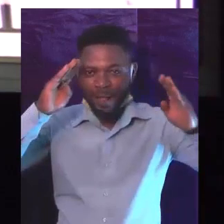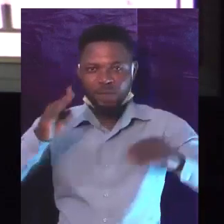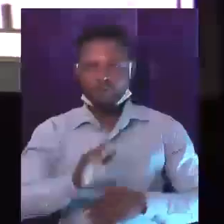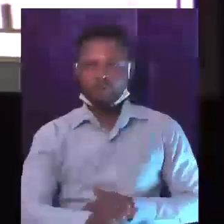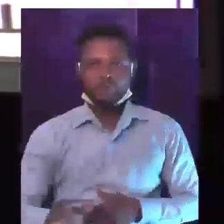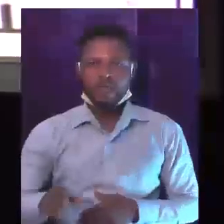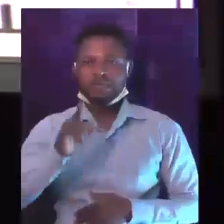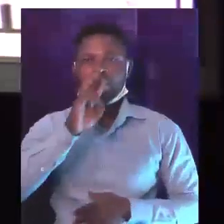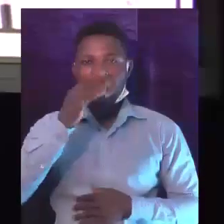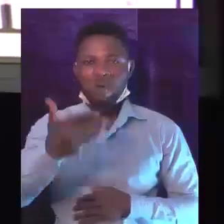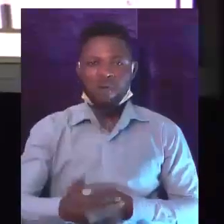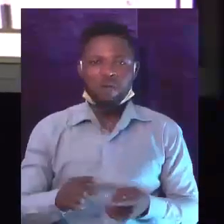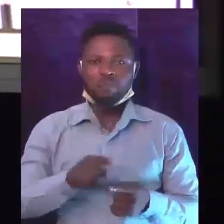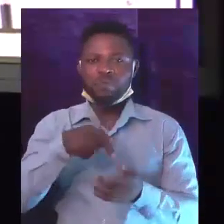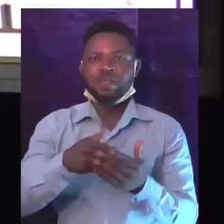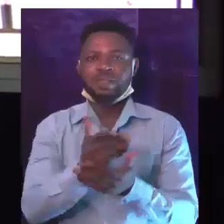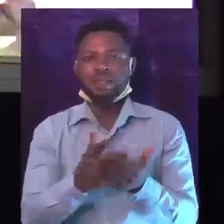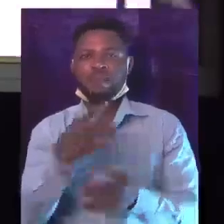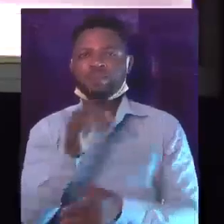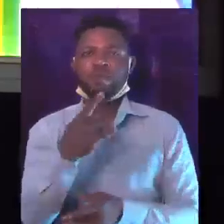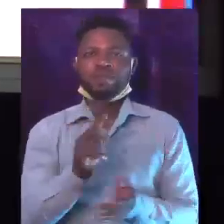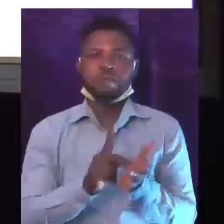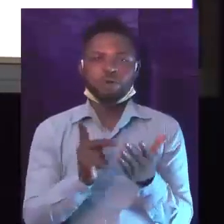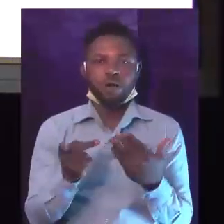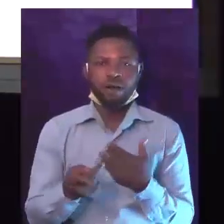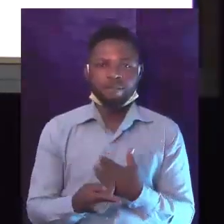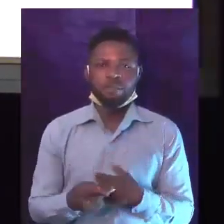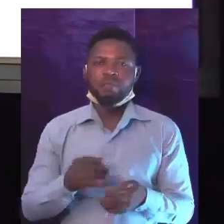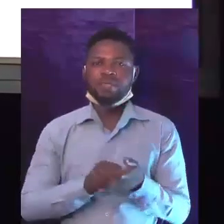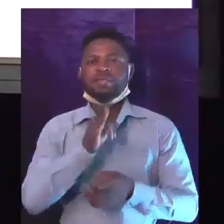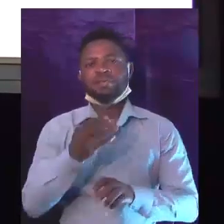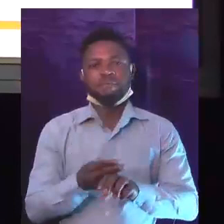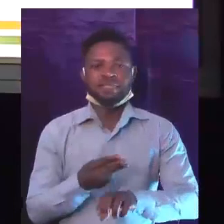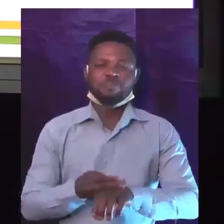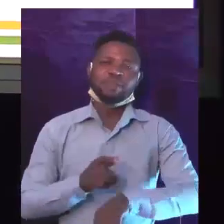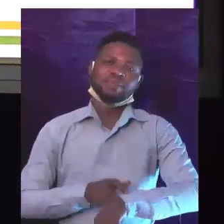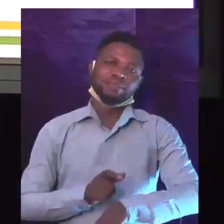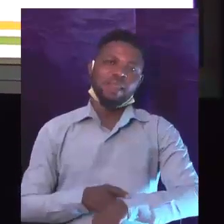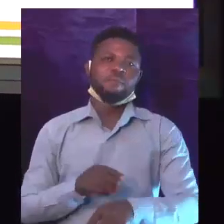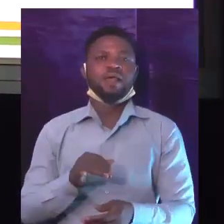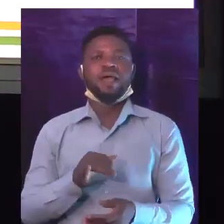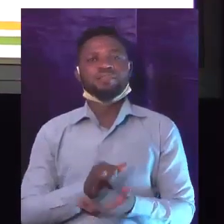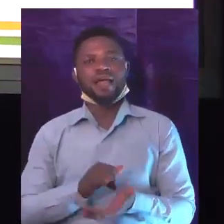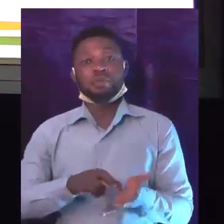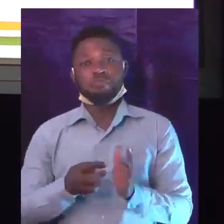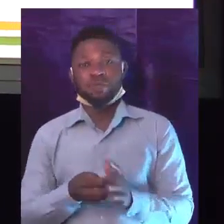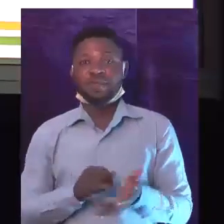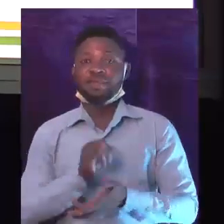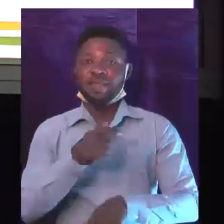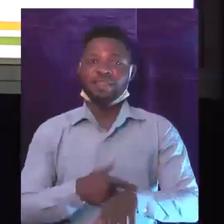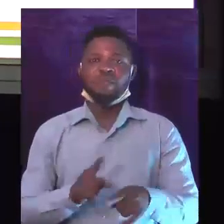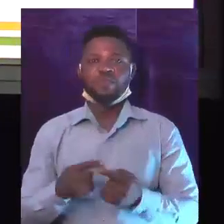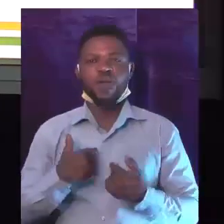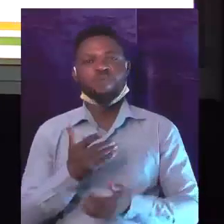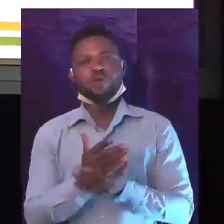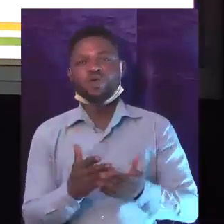Hello children, you're welcome to this segment of the program. It is mathematics time, and that means